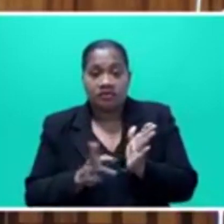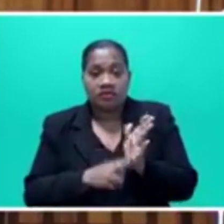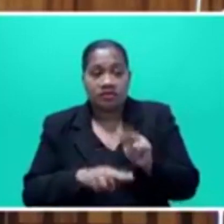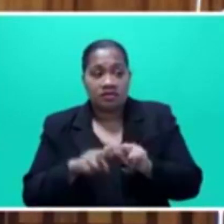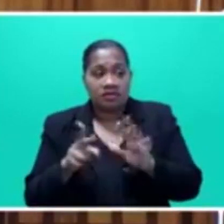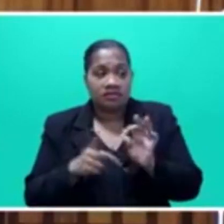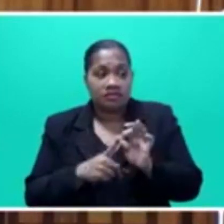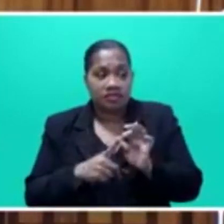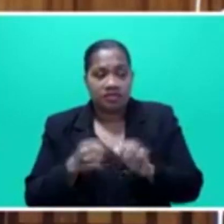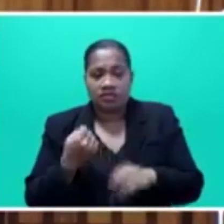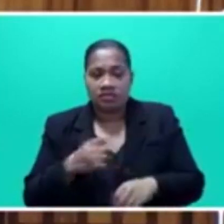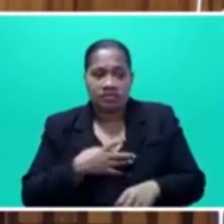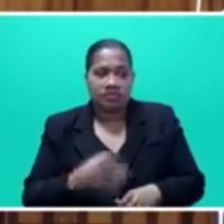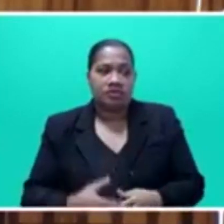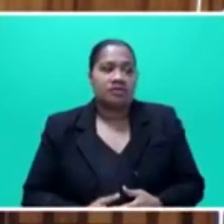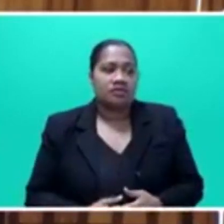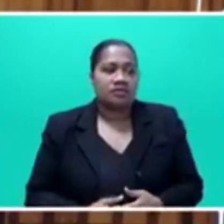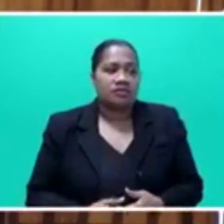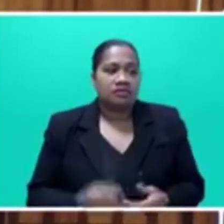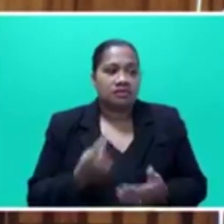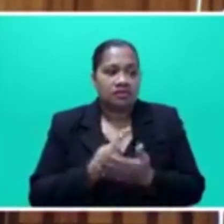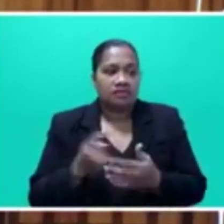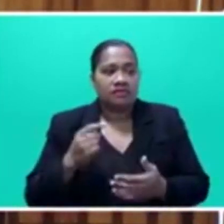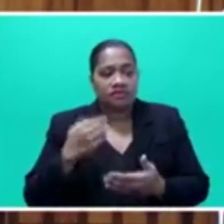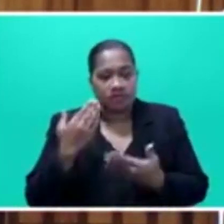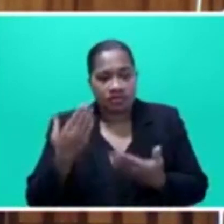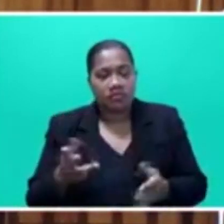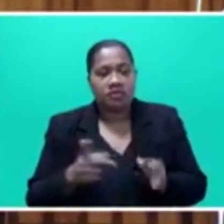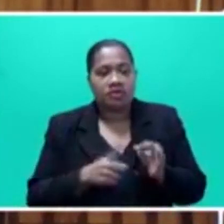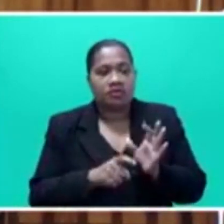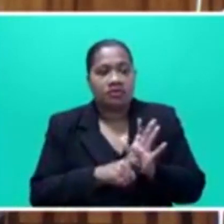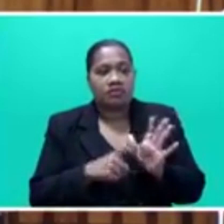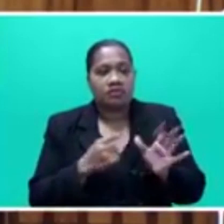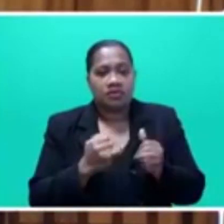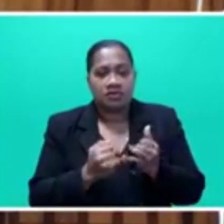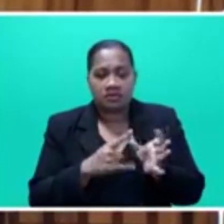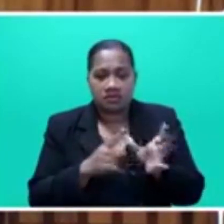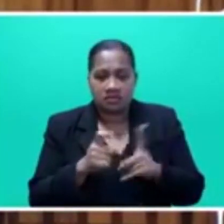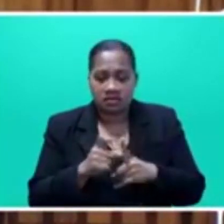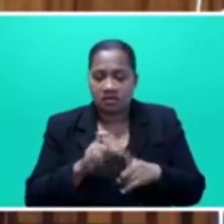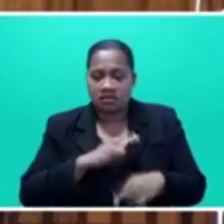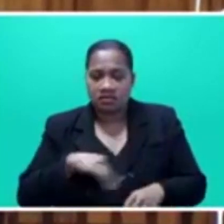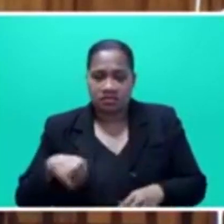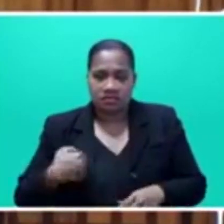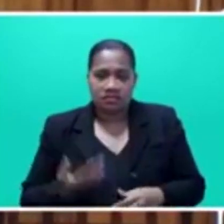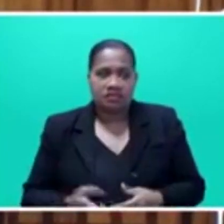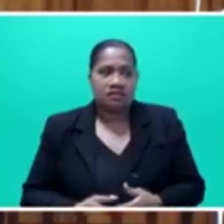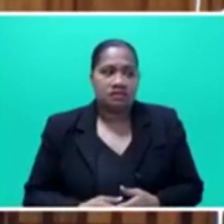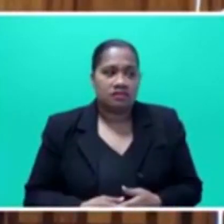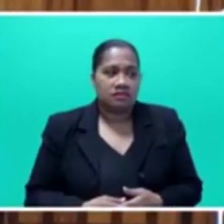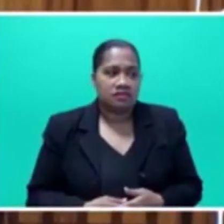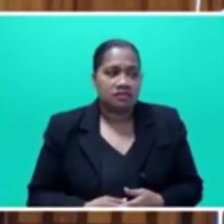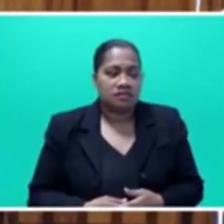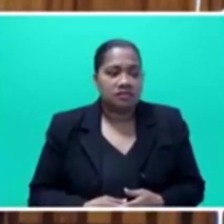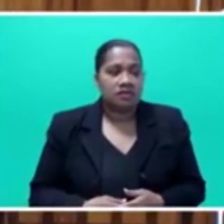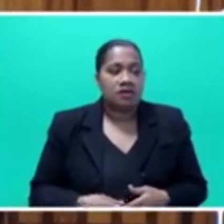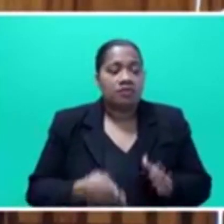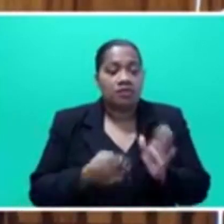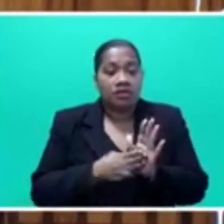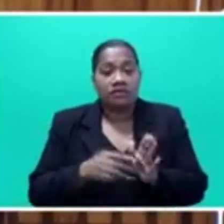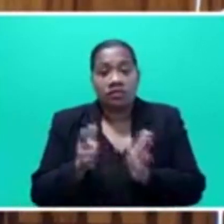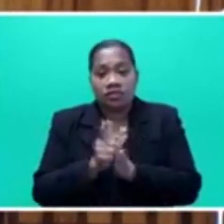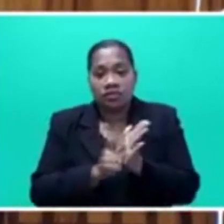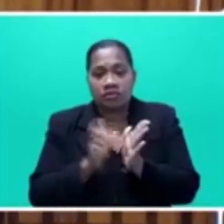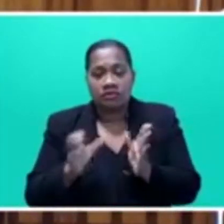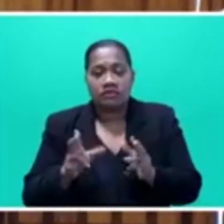the personal lawyers for Honorable Prasad and his wife, because they've written letters which I've seen. Mandro Lees are the lawyers for Fiji Times, Mr. Speaker,